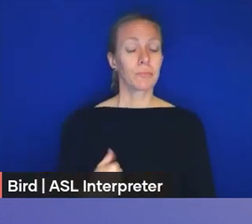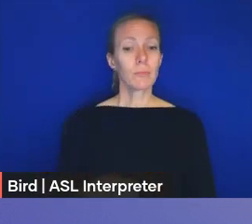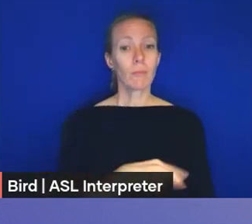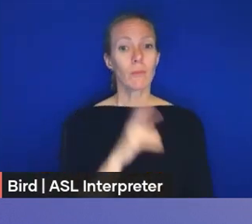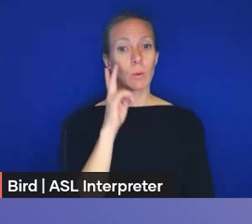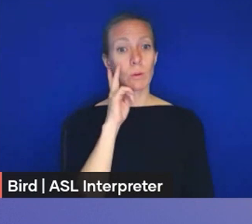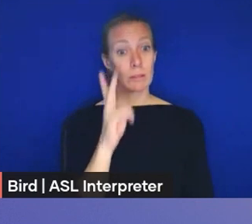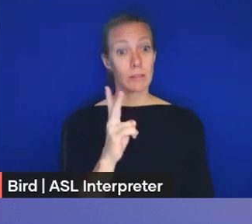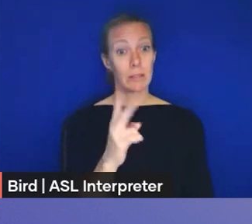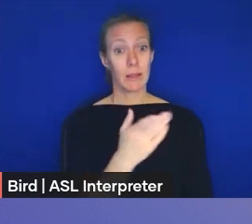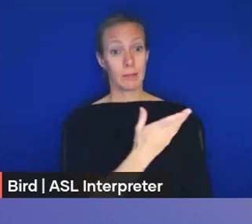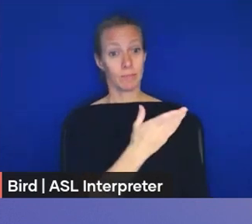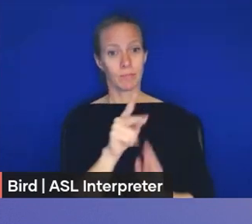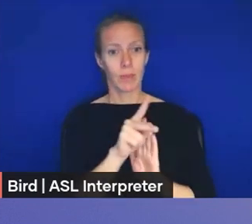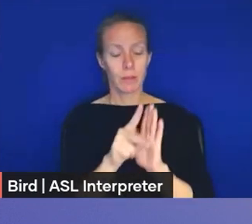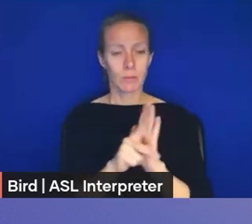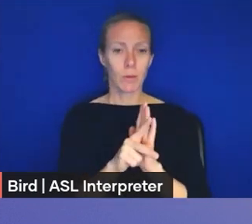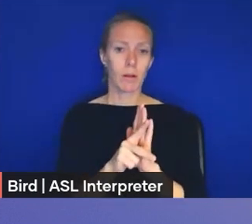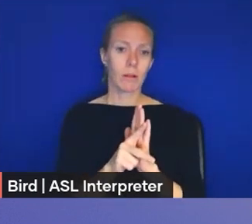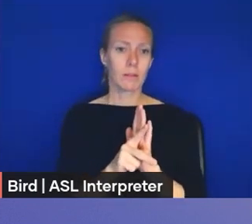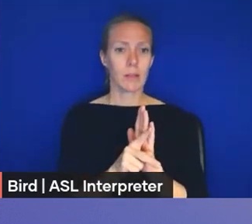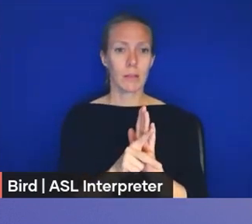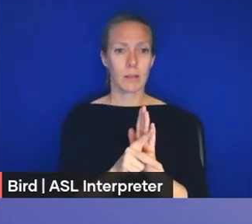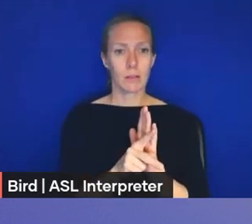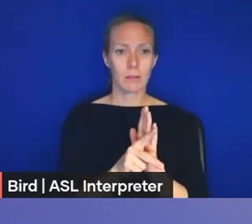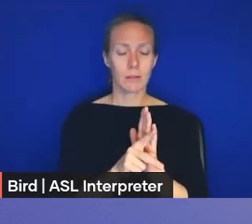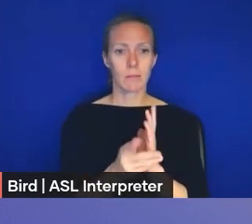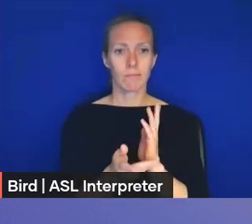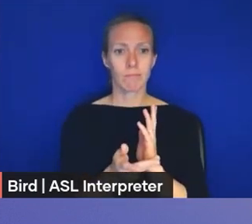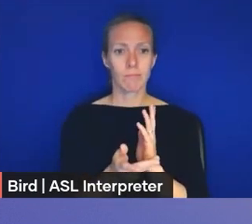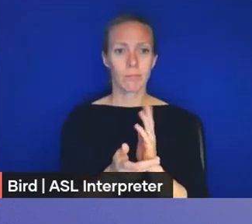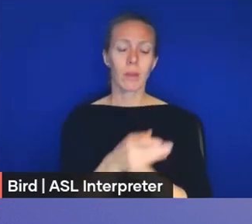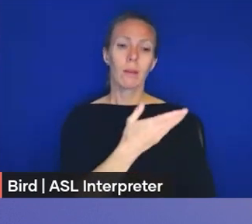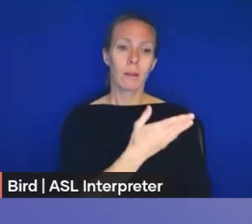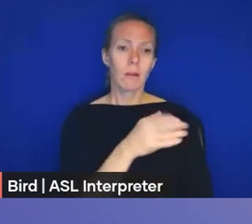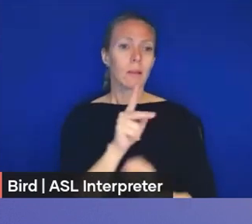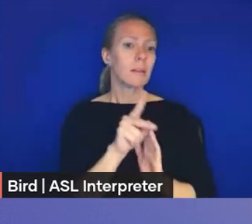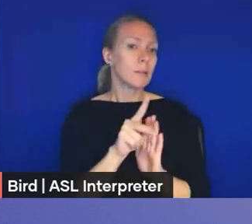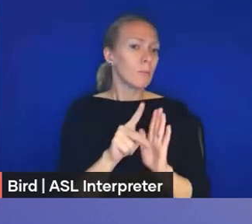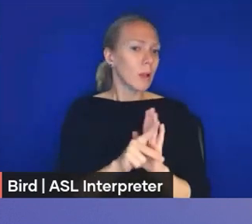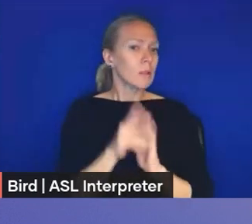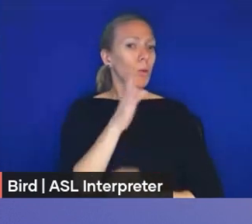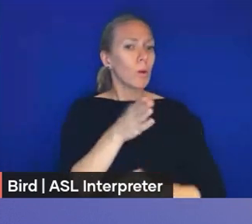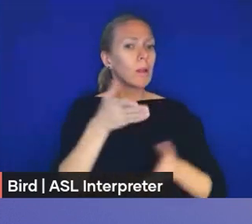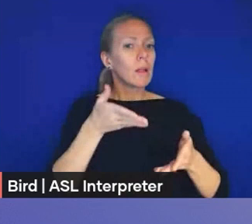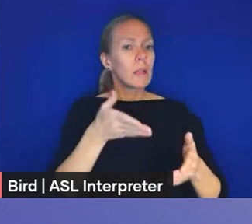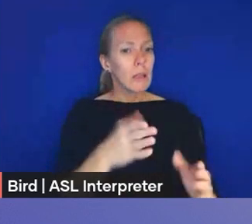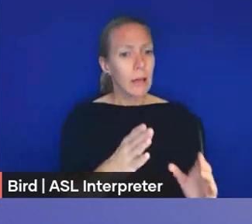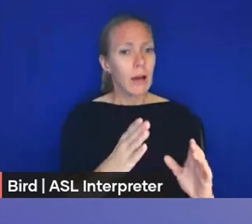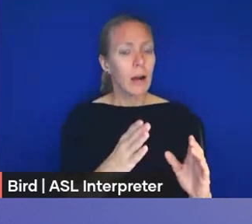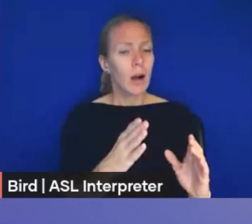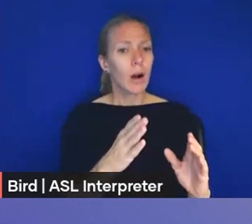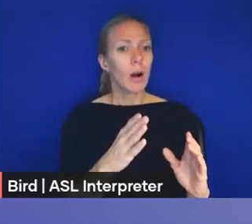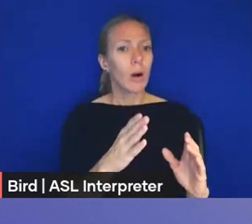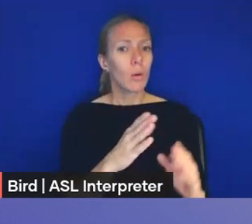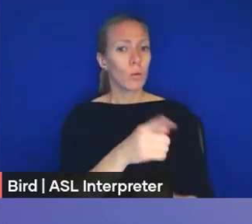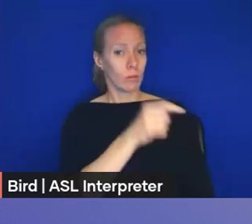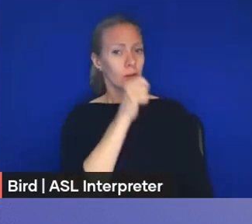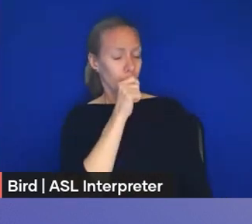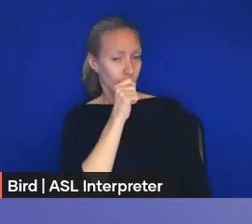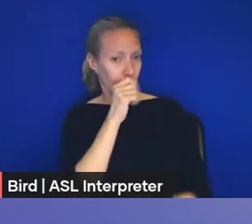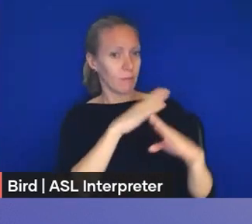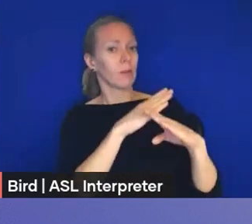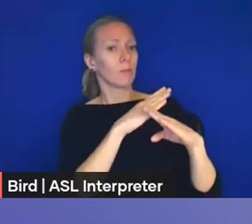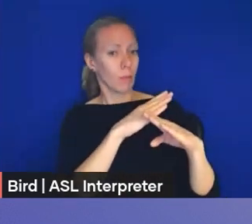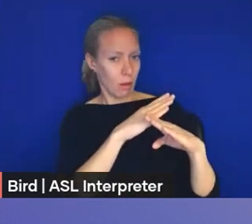that this policy is going to, or this policy is going to allow this private block.